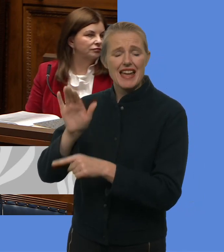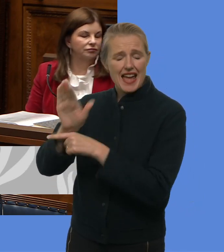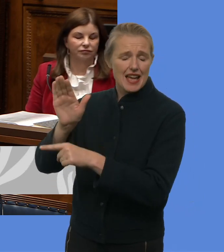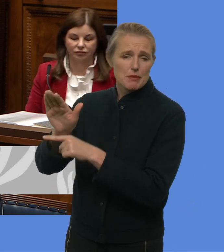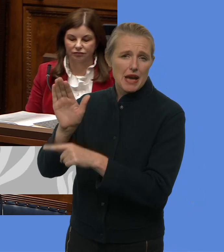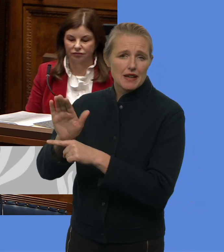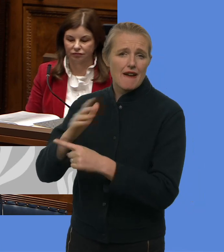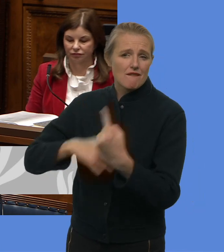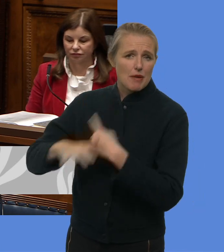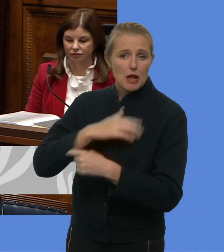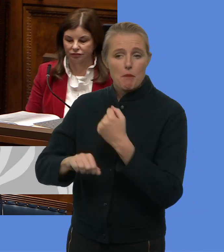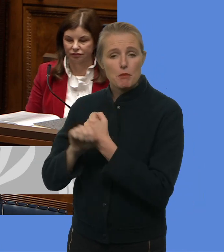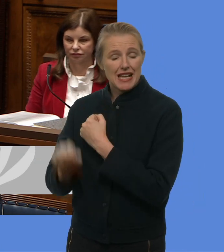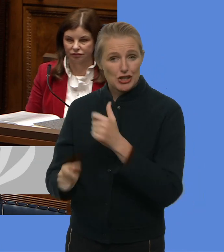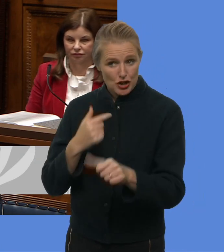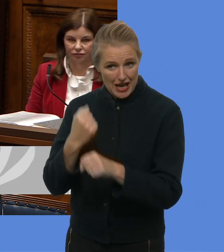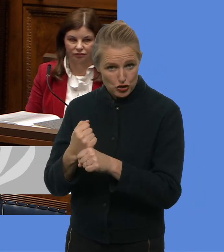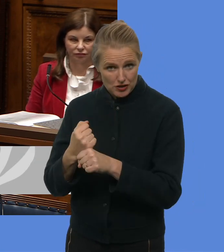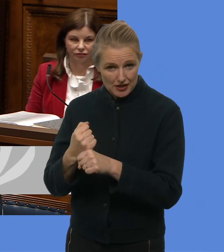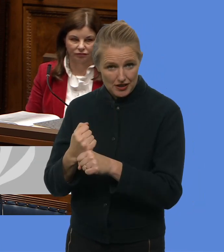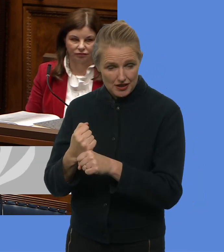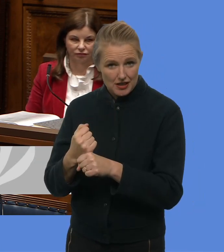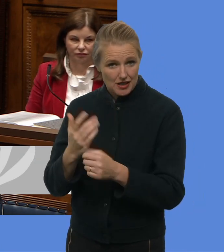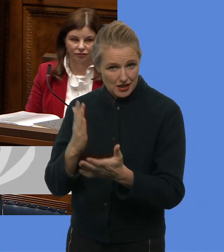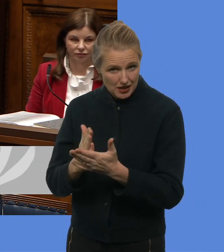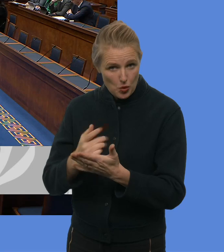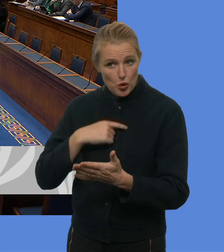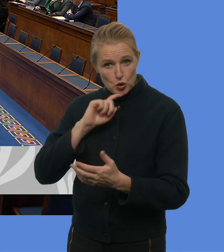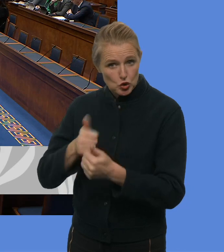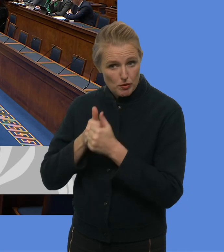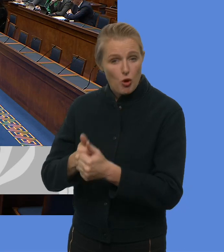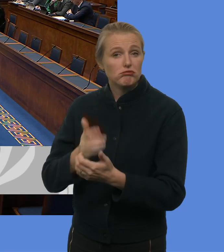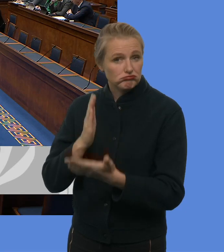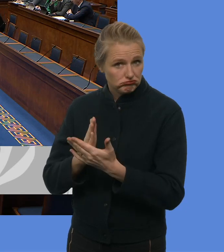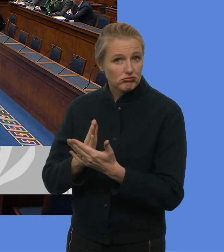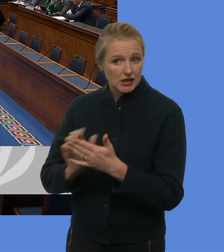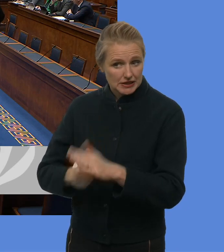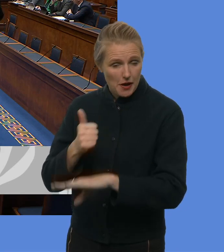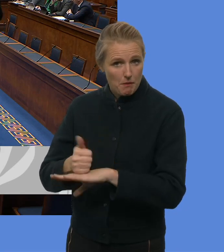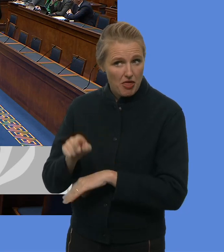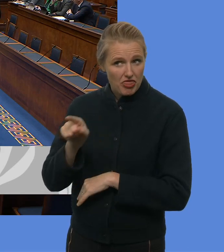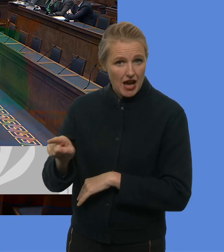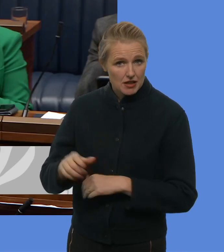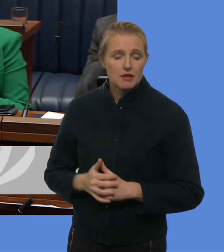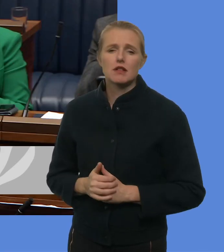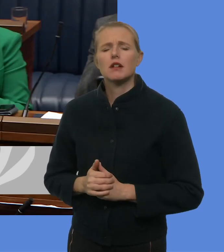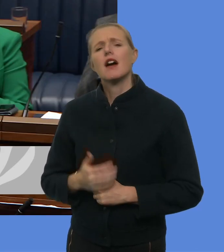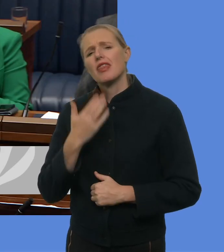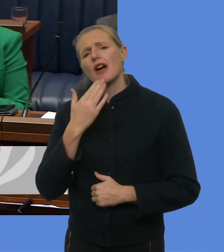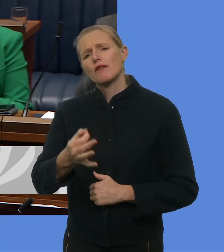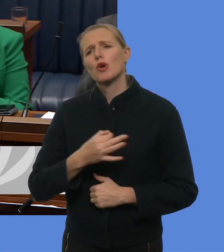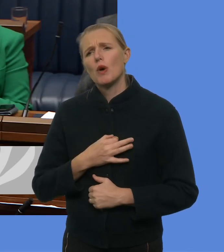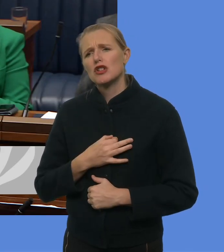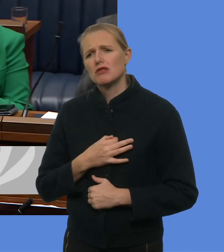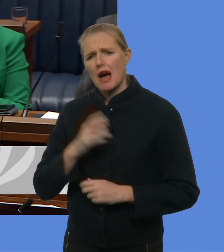will you and your party support one being delivered in law? Thank you, Mr. Speaker. I thank the member for his question. We'll take a